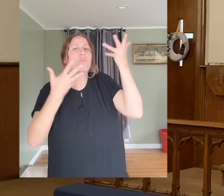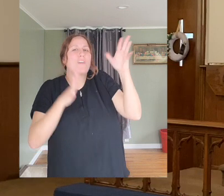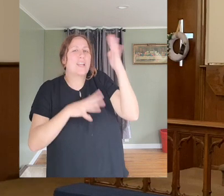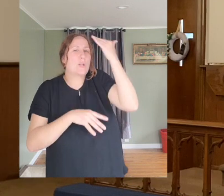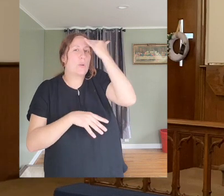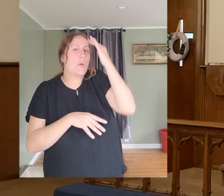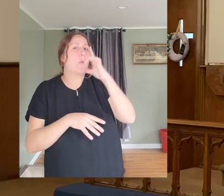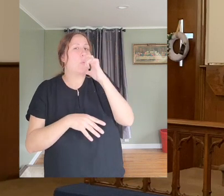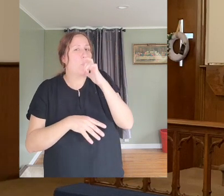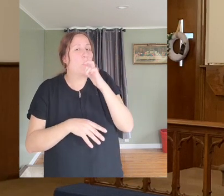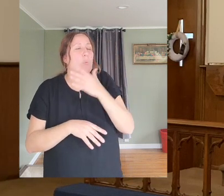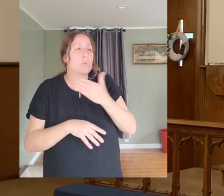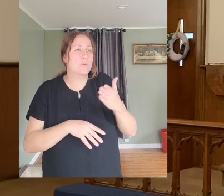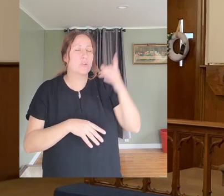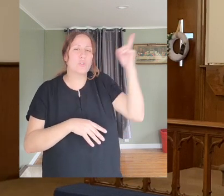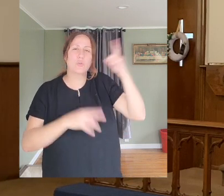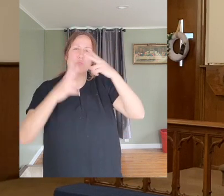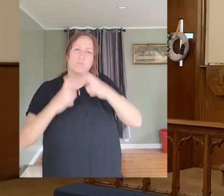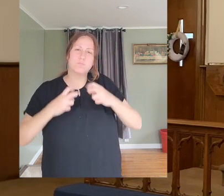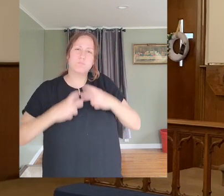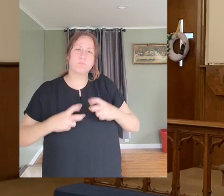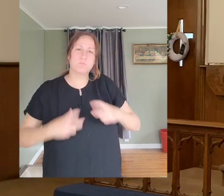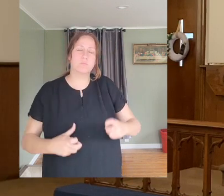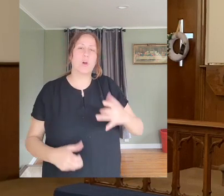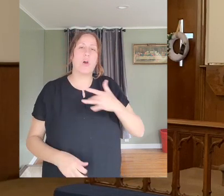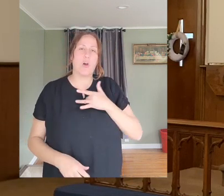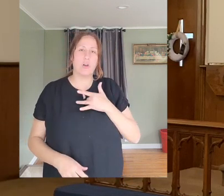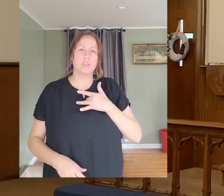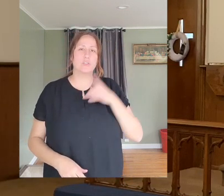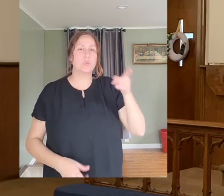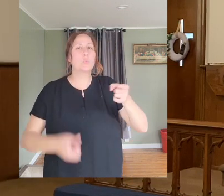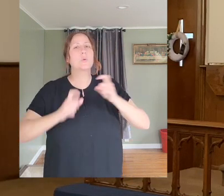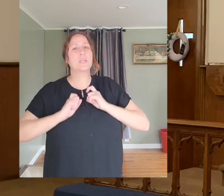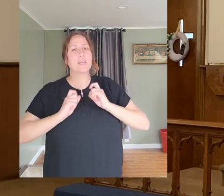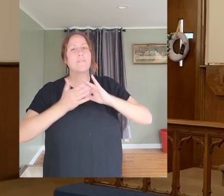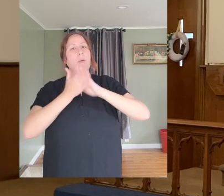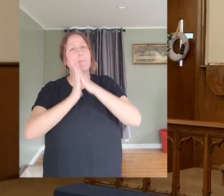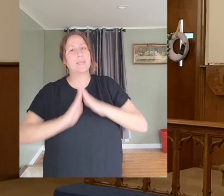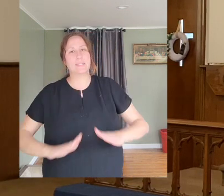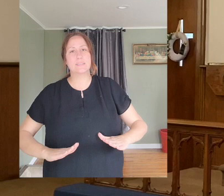are. You search our hearts. You give us peace.